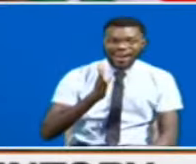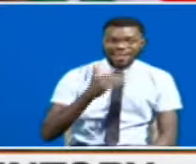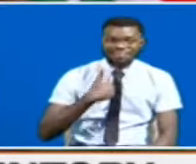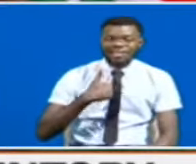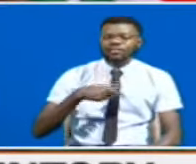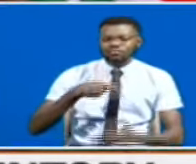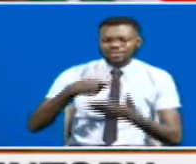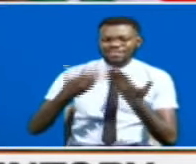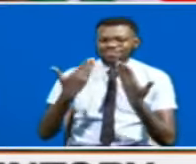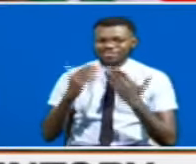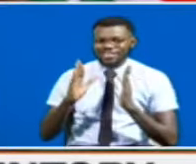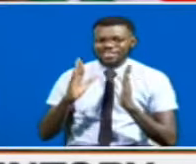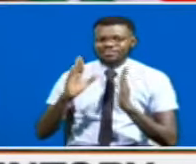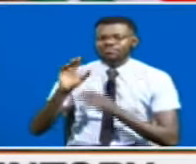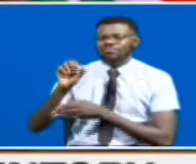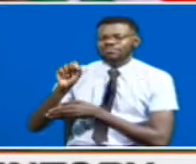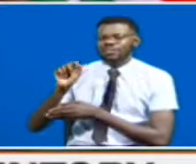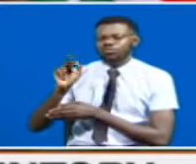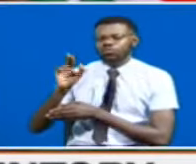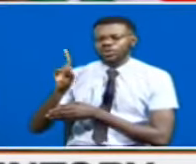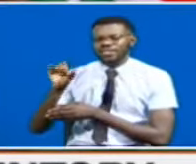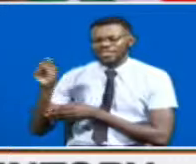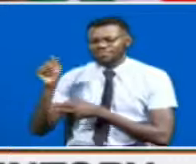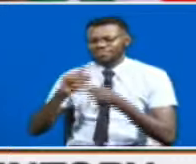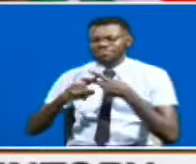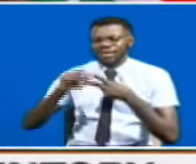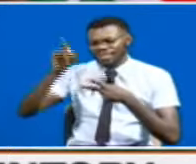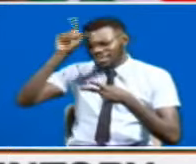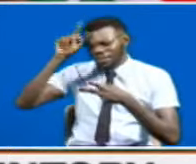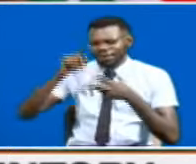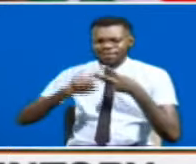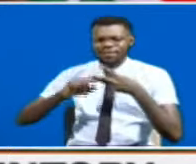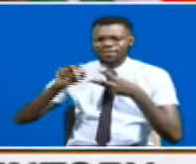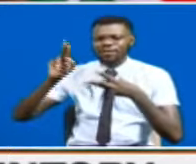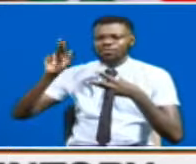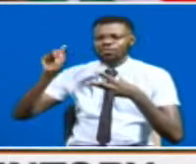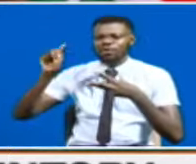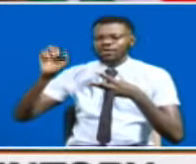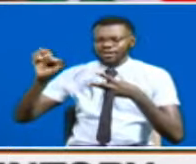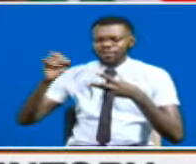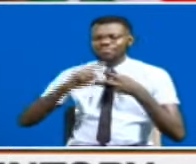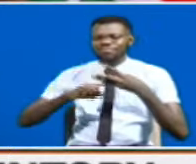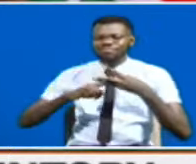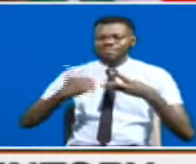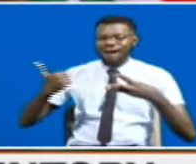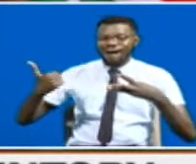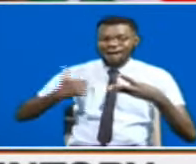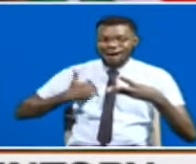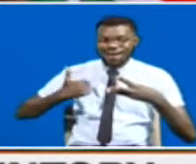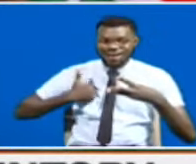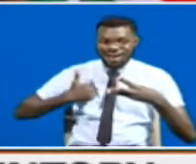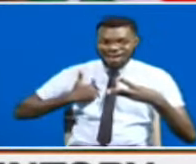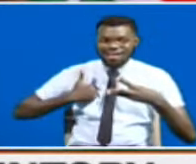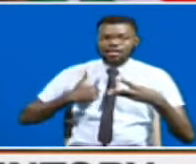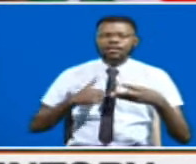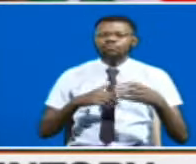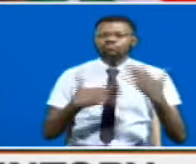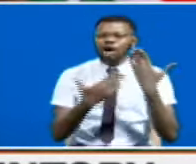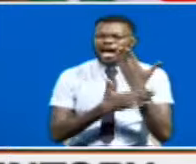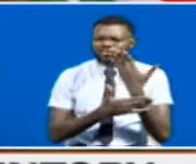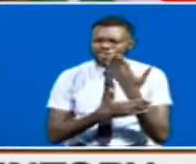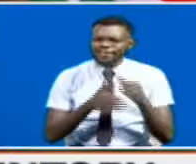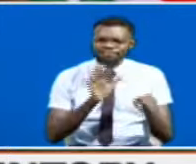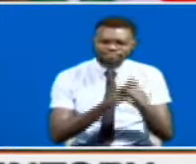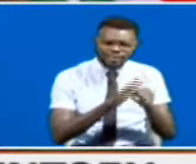Saudi, UAE, with Germany, with Canada, and many other countries. We are exploring possibilities. And for